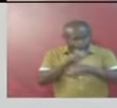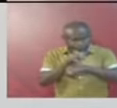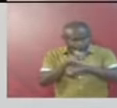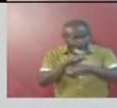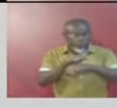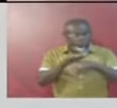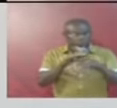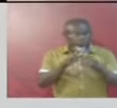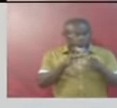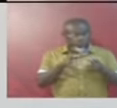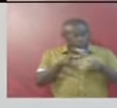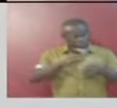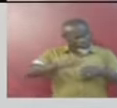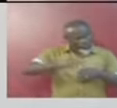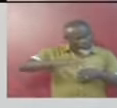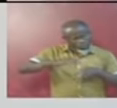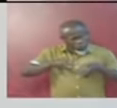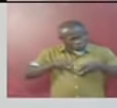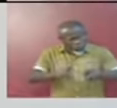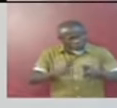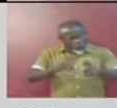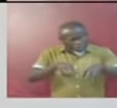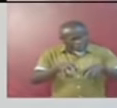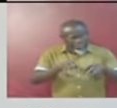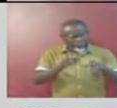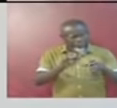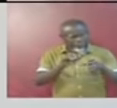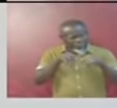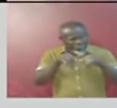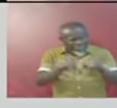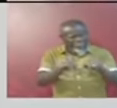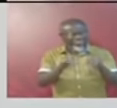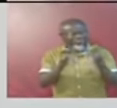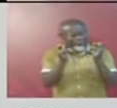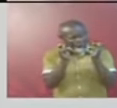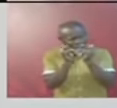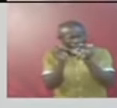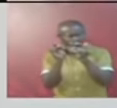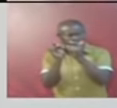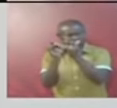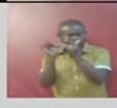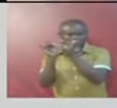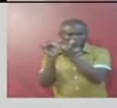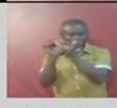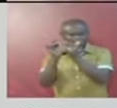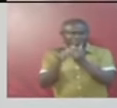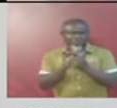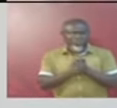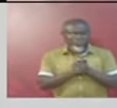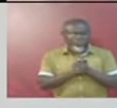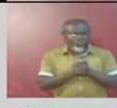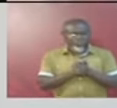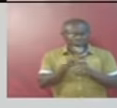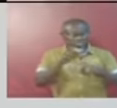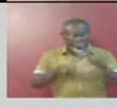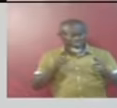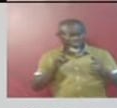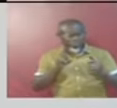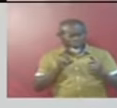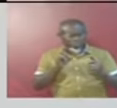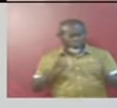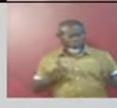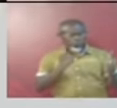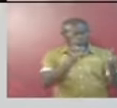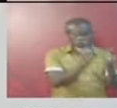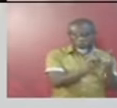about ways that we can remain in touch with our loved ones, even though we can't be physically close to them. I